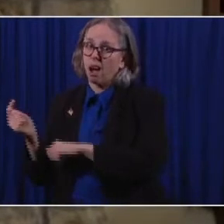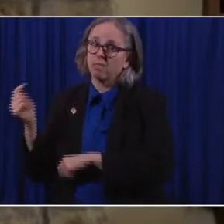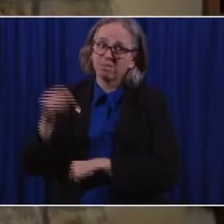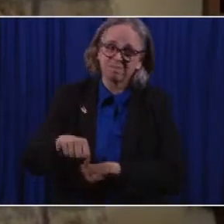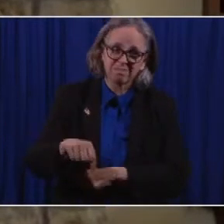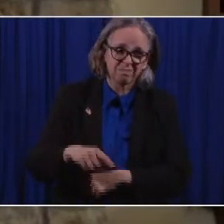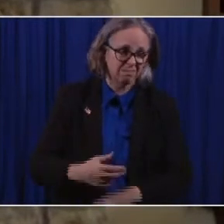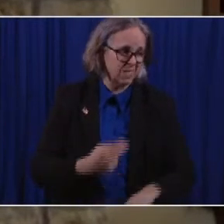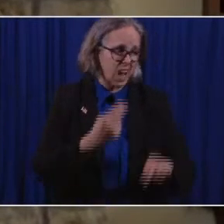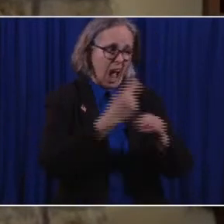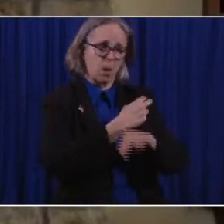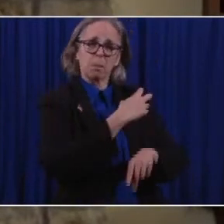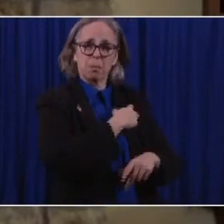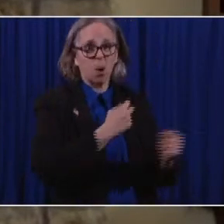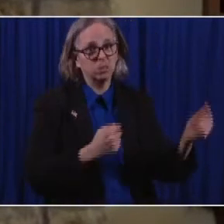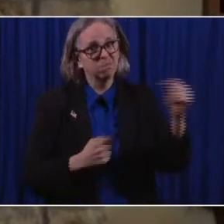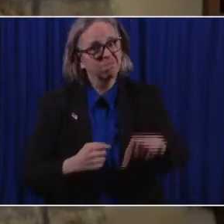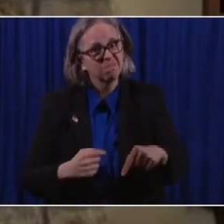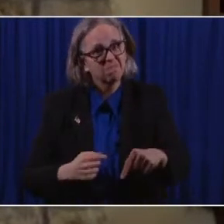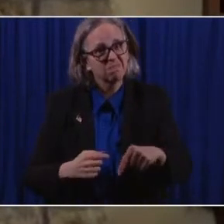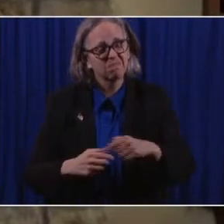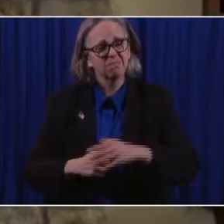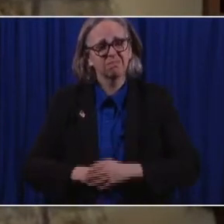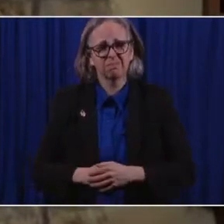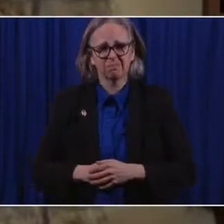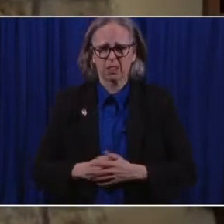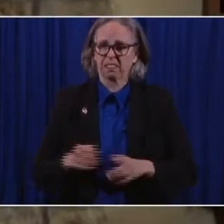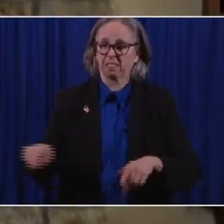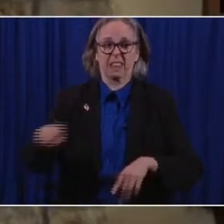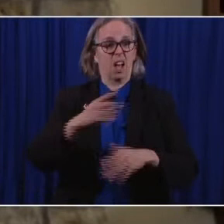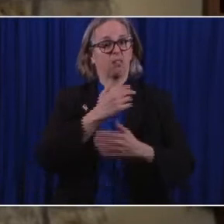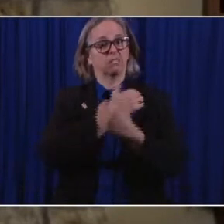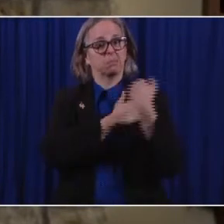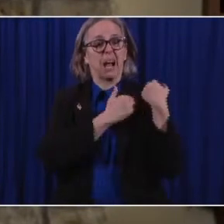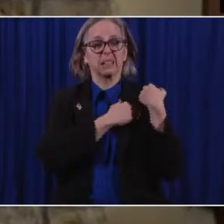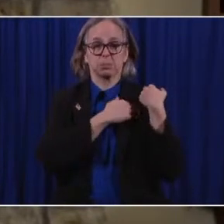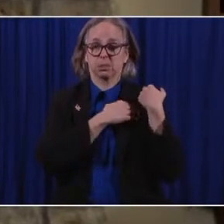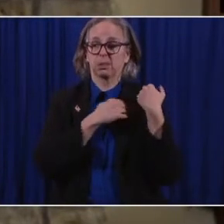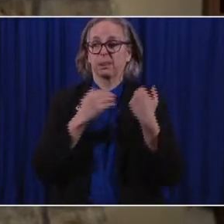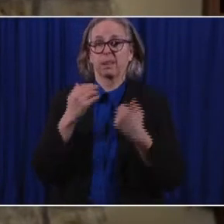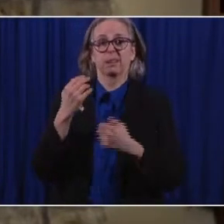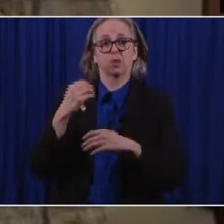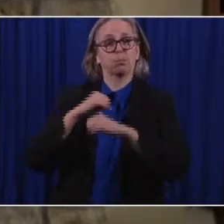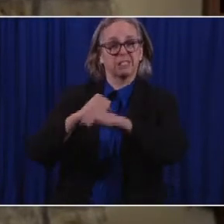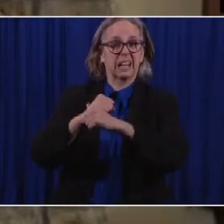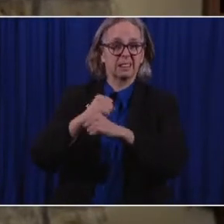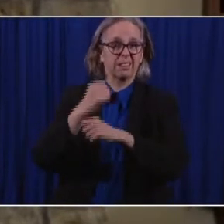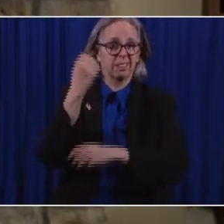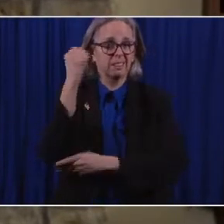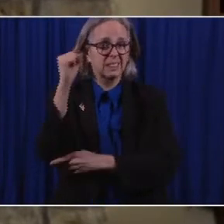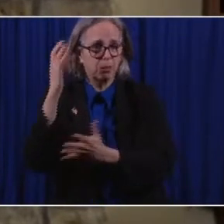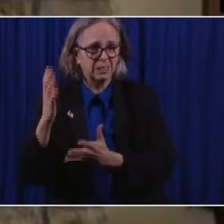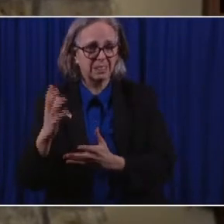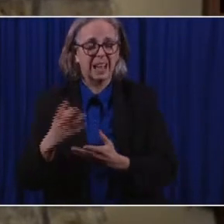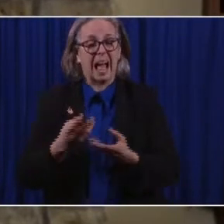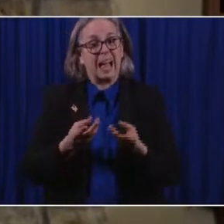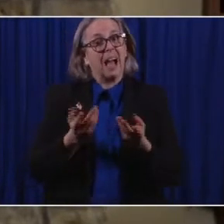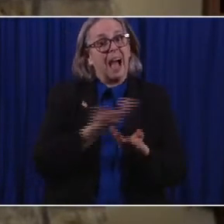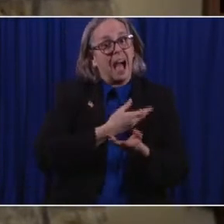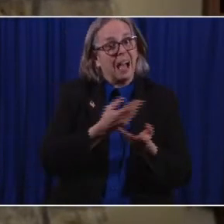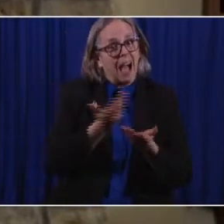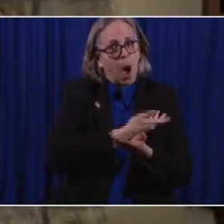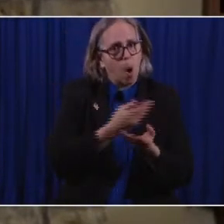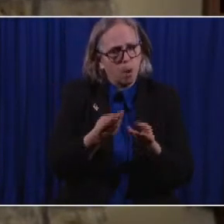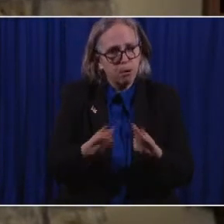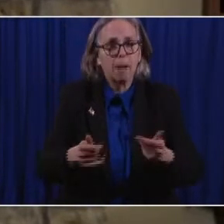the demonstrators and protecting everyone else and protecting the property. But if